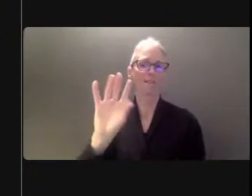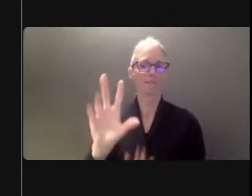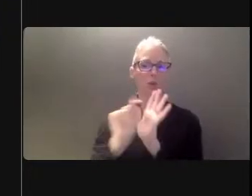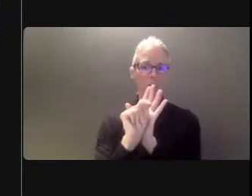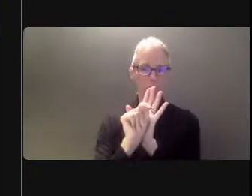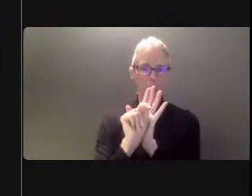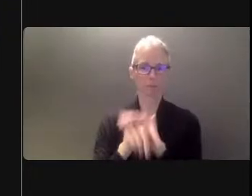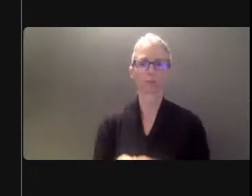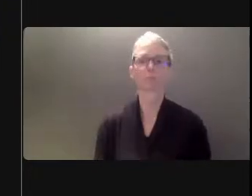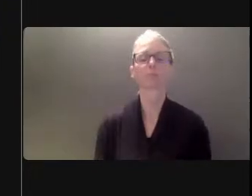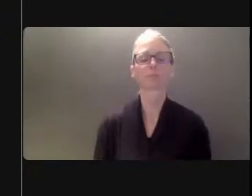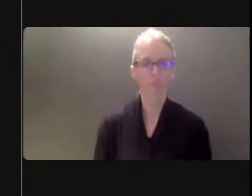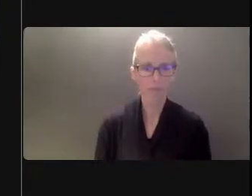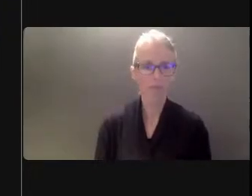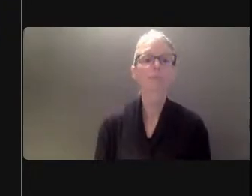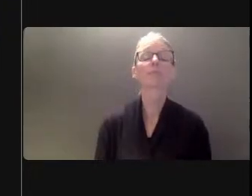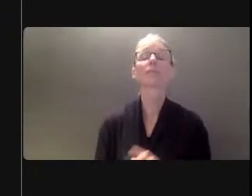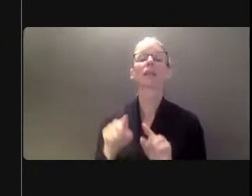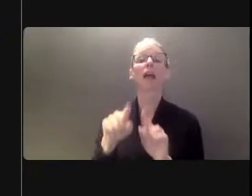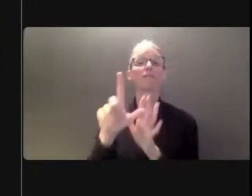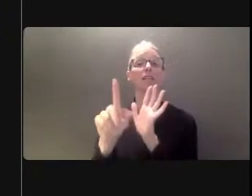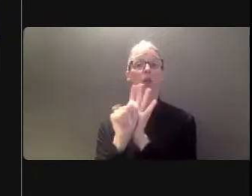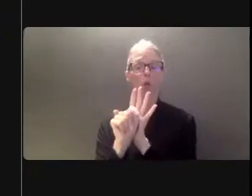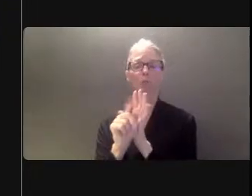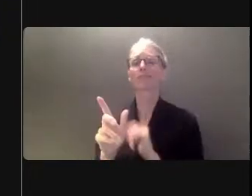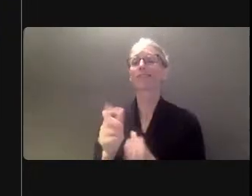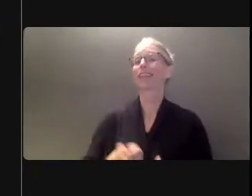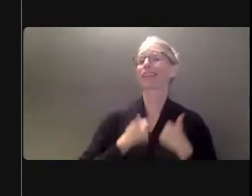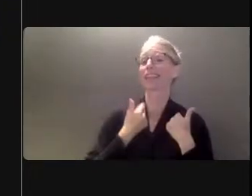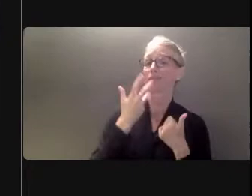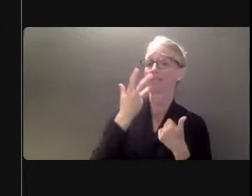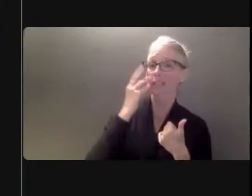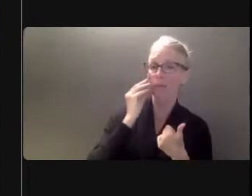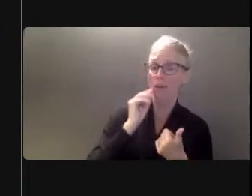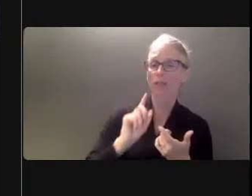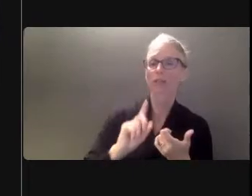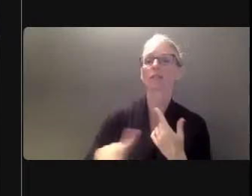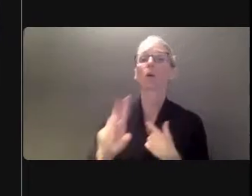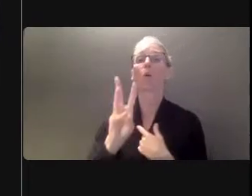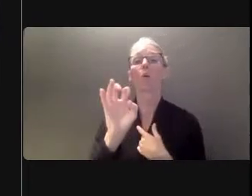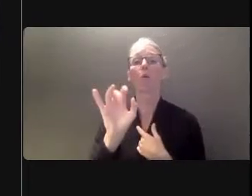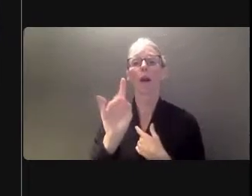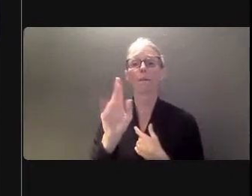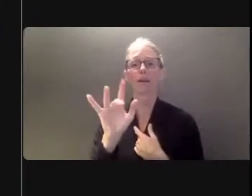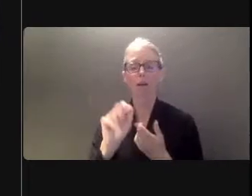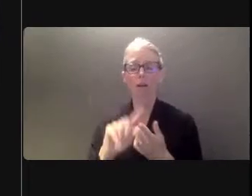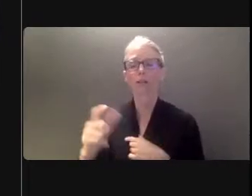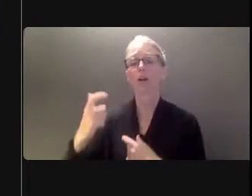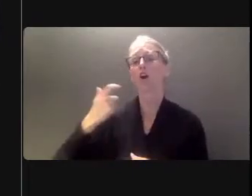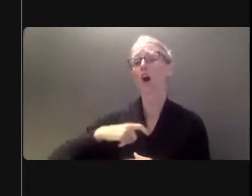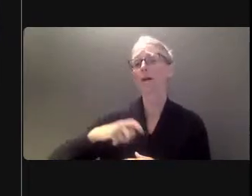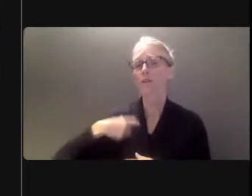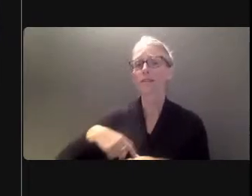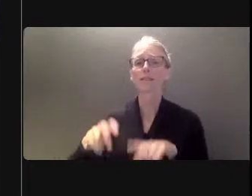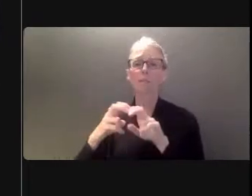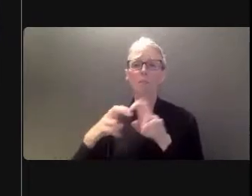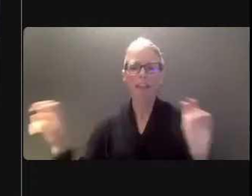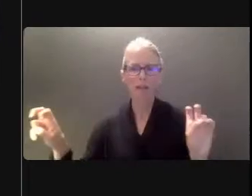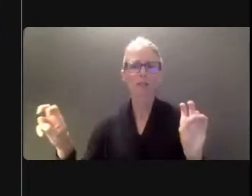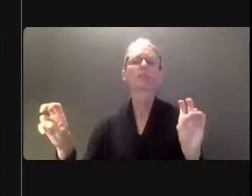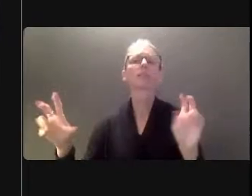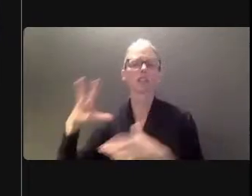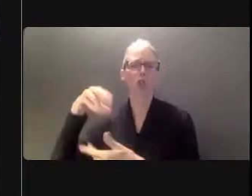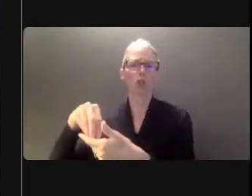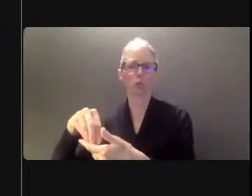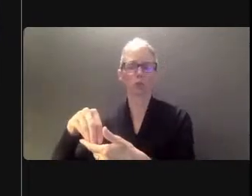were a mix of lived experience videos, webinars, news clips, conference proceedings, and panels. Most videos were